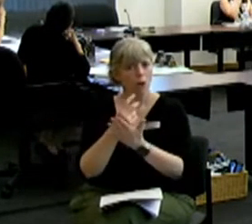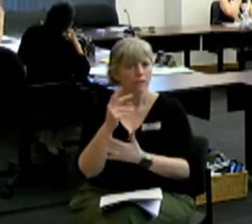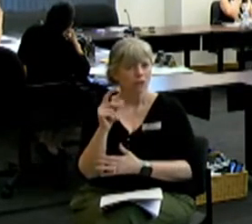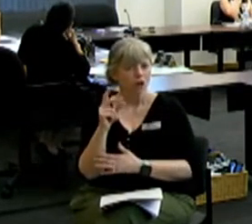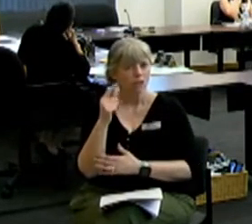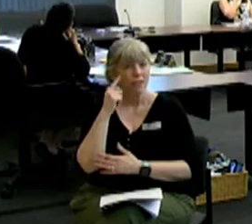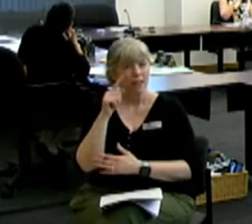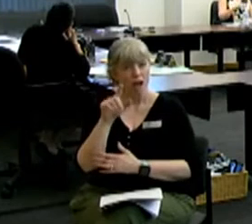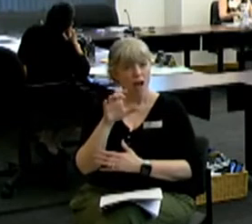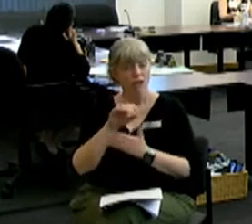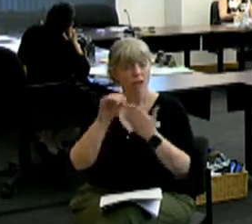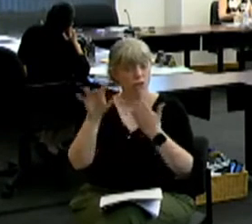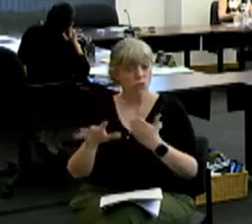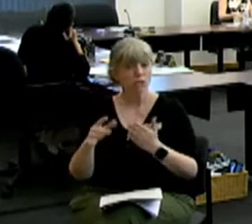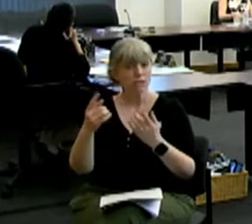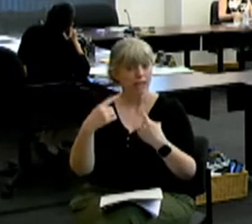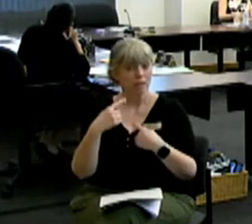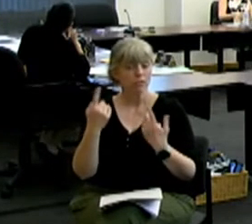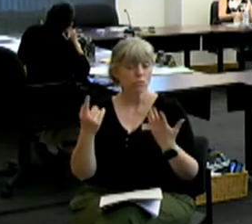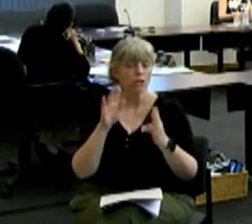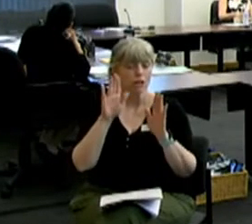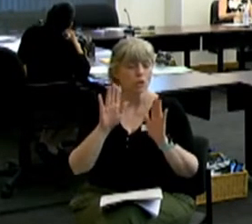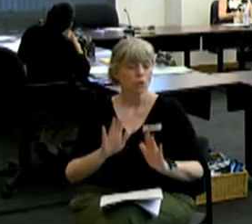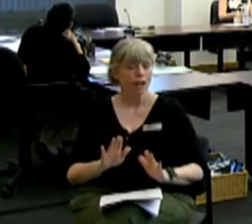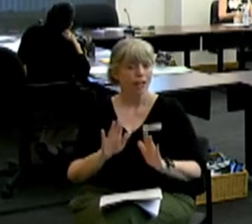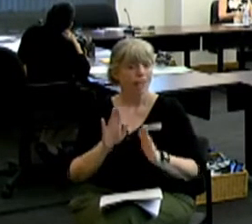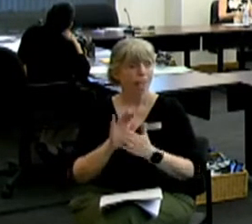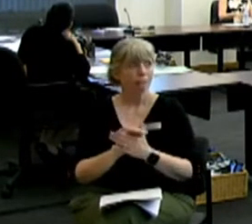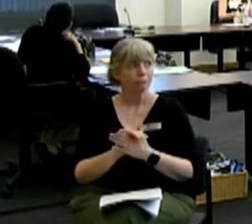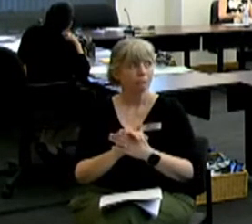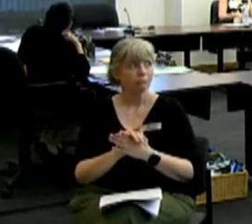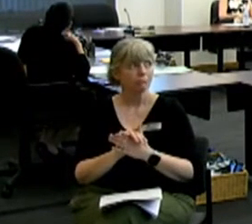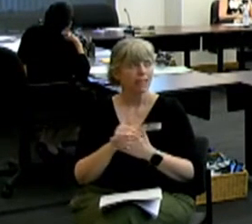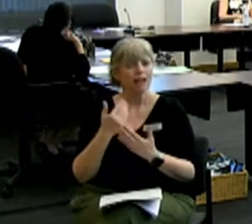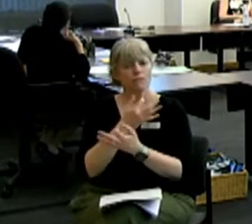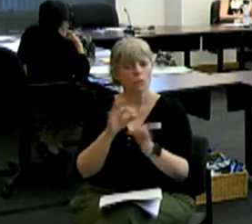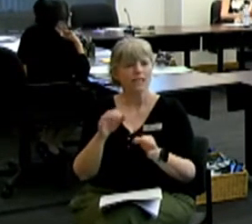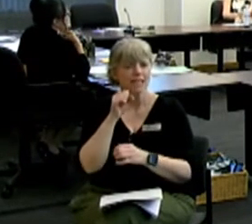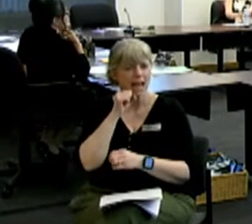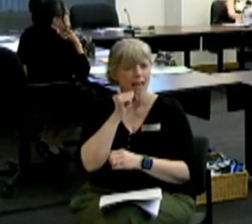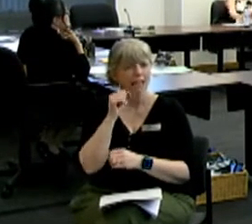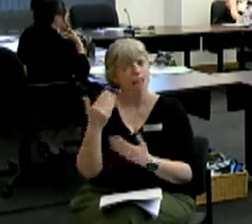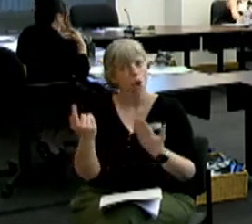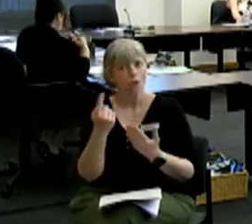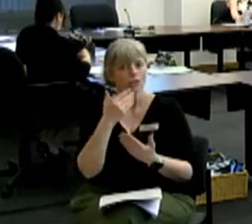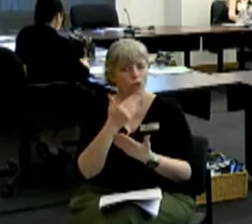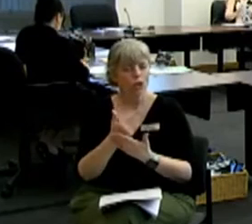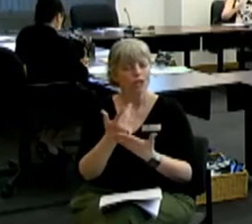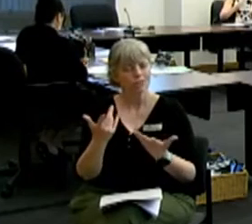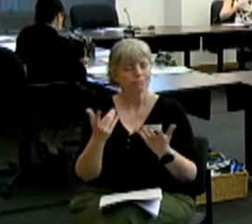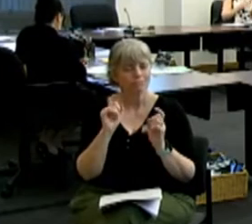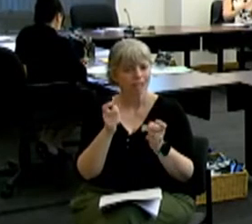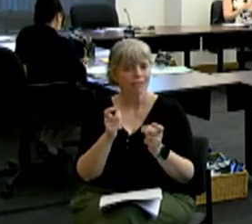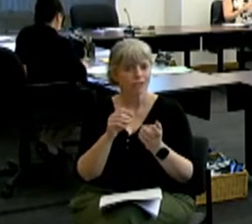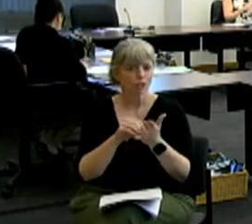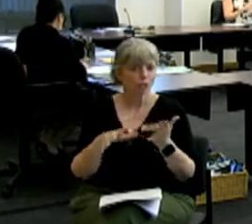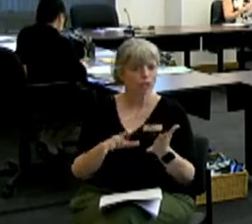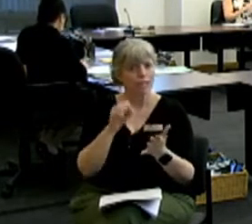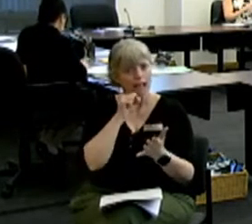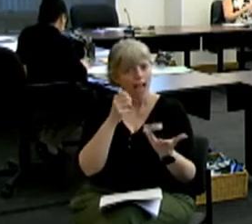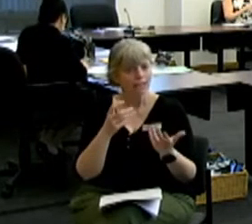think 100 students came out for it, which was a pretty great number. And they also had free snacks. So that's always a good way to get students in.